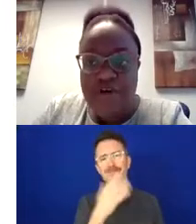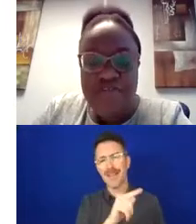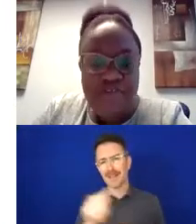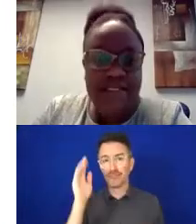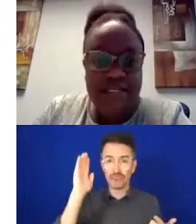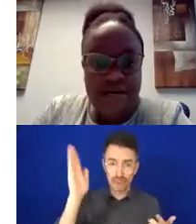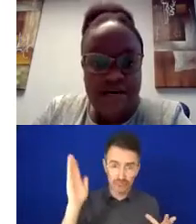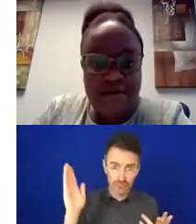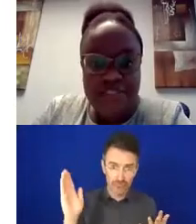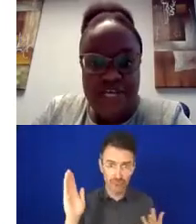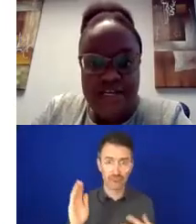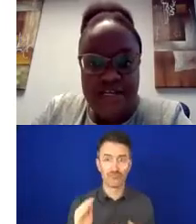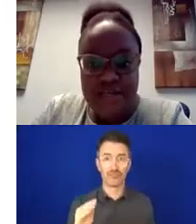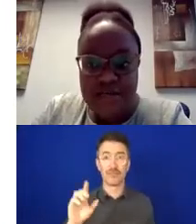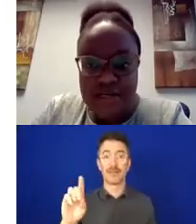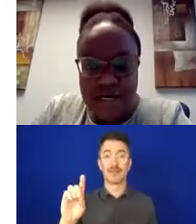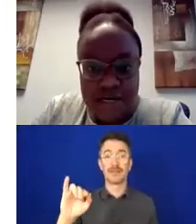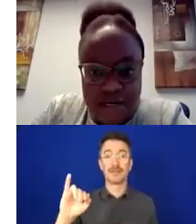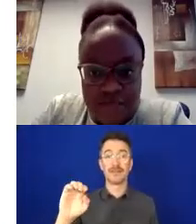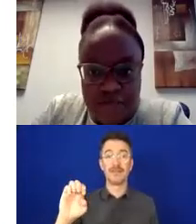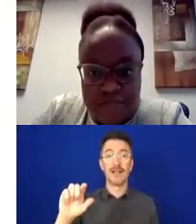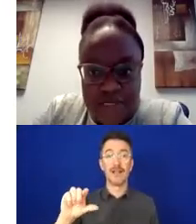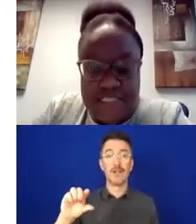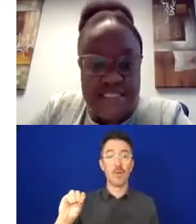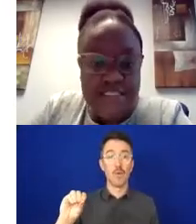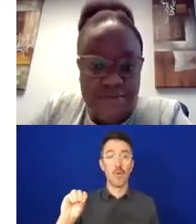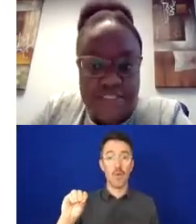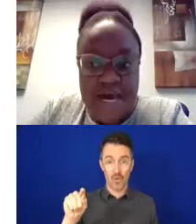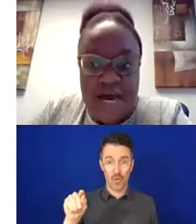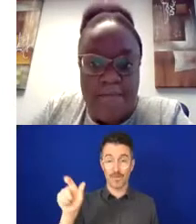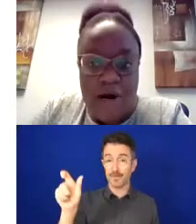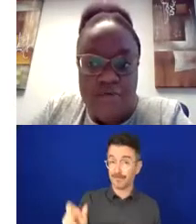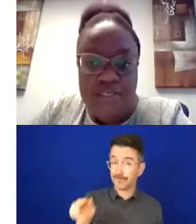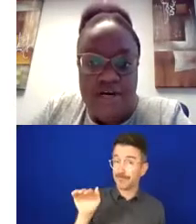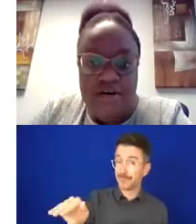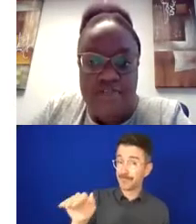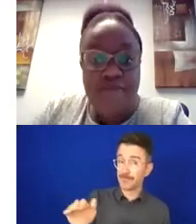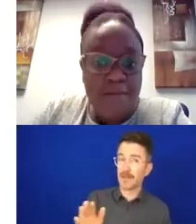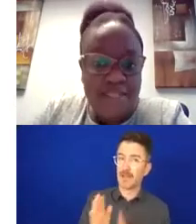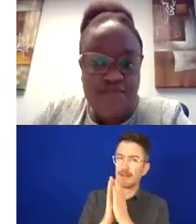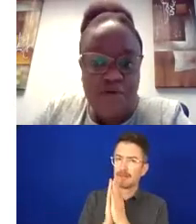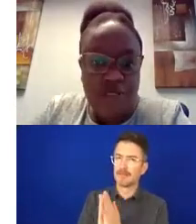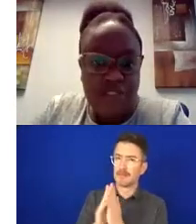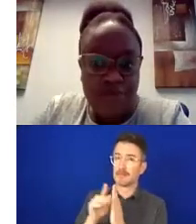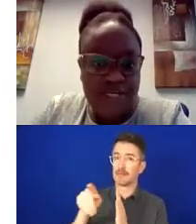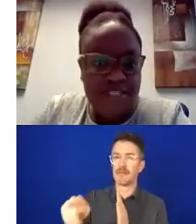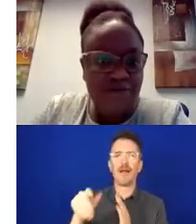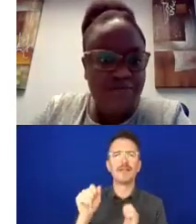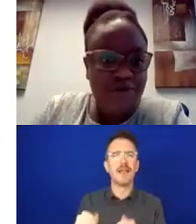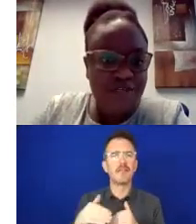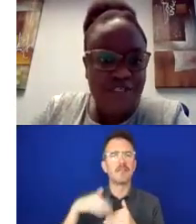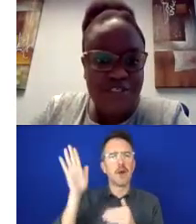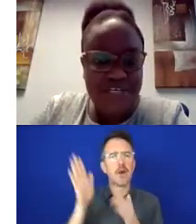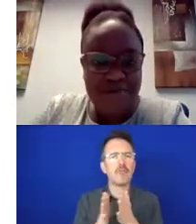on the fourth finding shared in from the listening series about the formats for knowledge products.